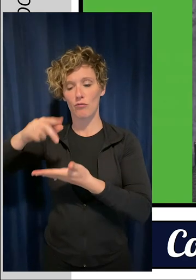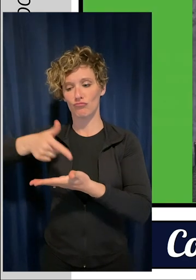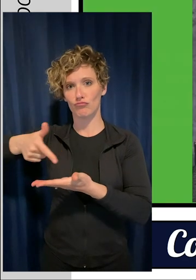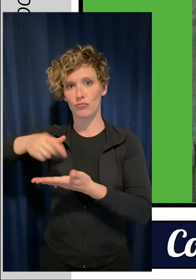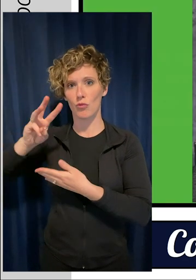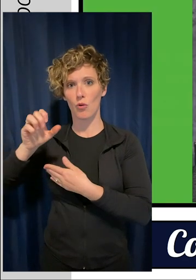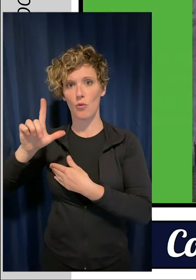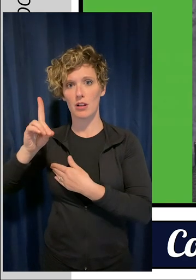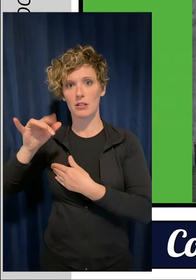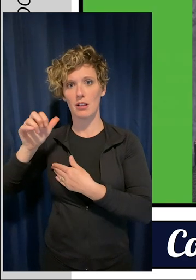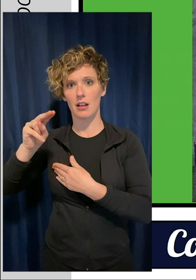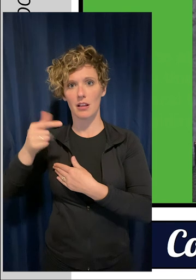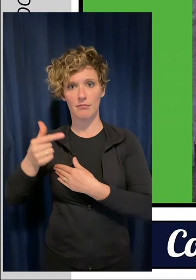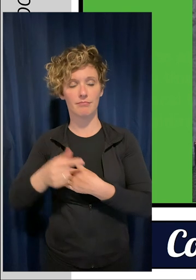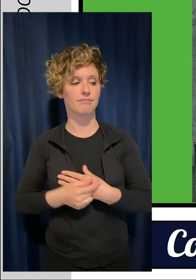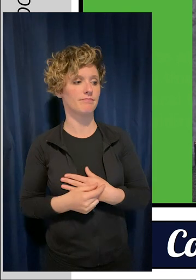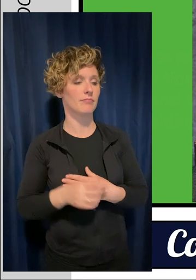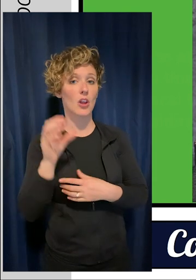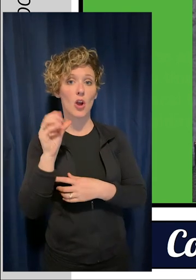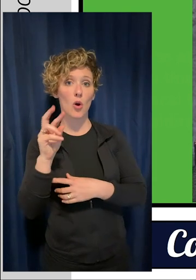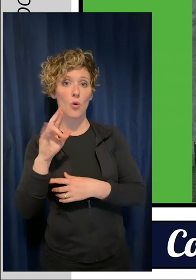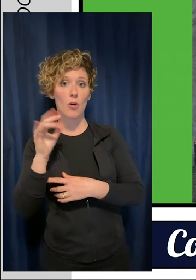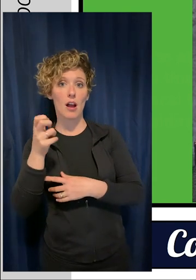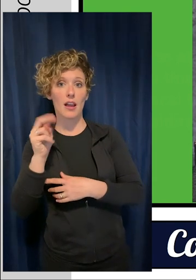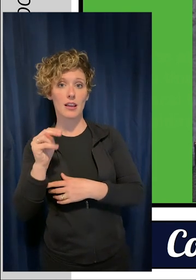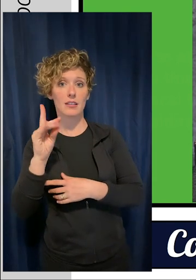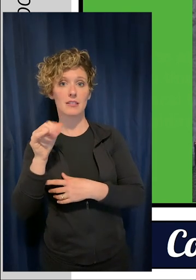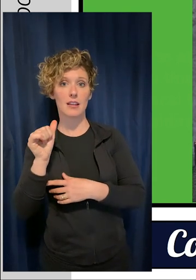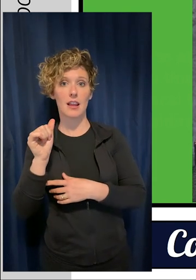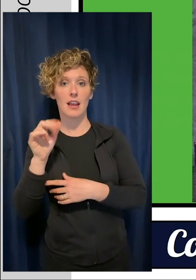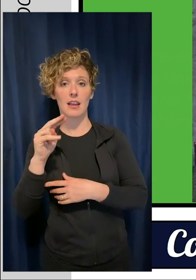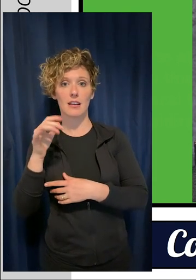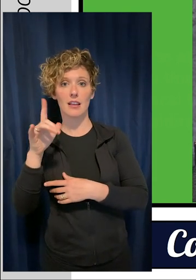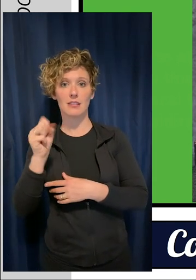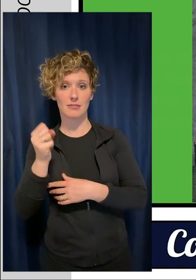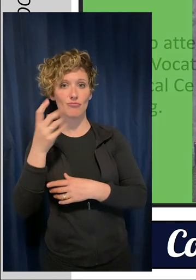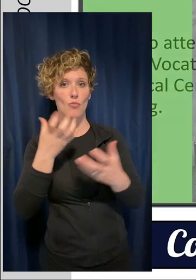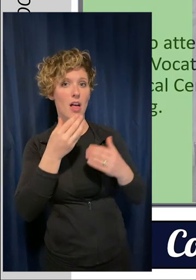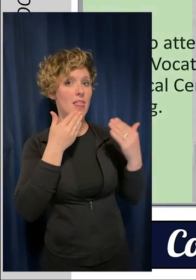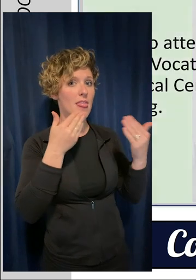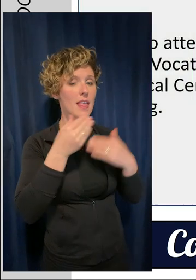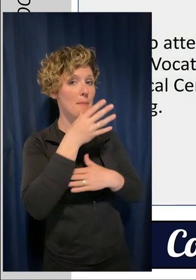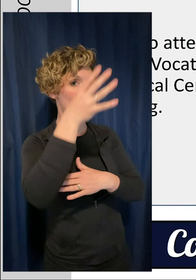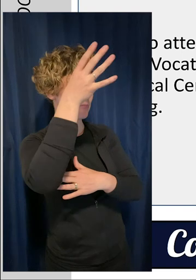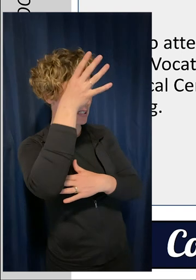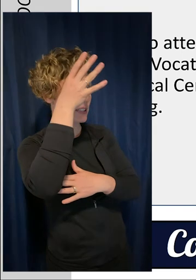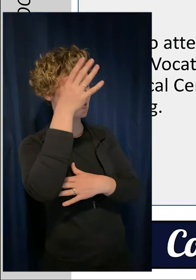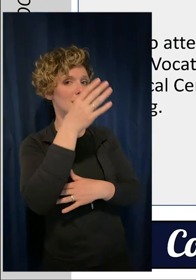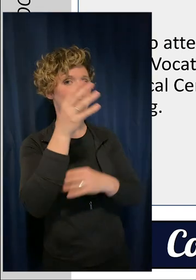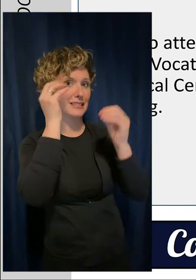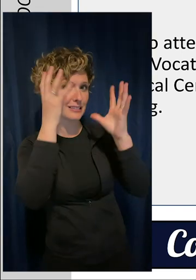Orion Daniels. He would like to thank Mr. Parker, Mr. Cans, Mrs. Doss, and Mr. Lytle for their support. In the future,